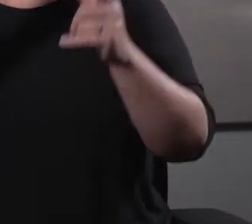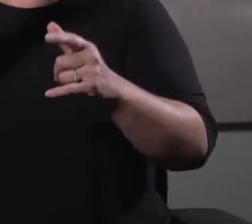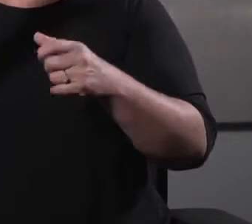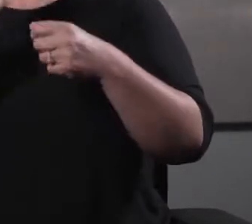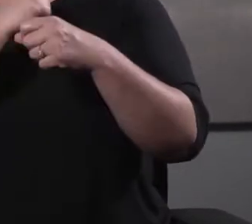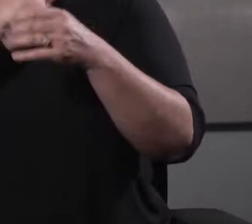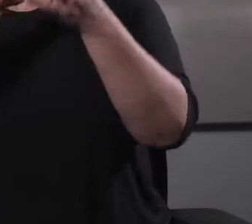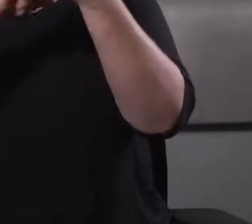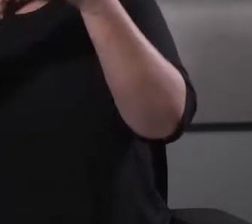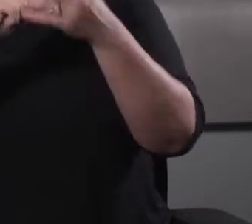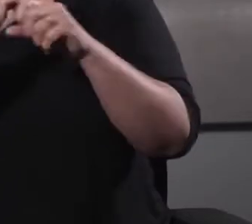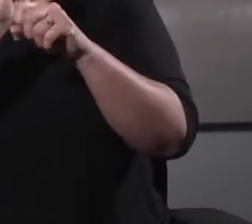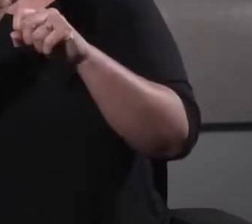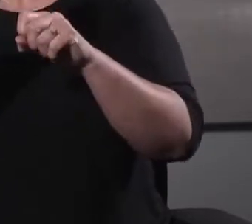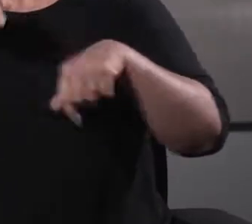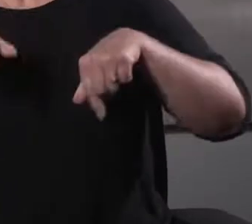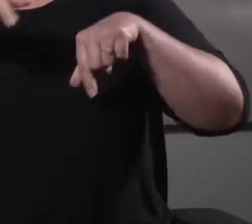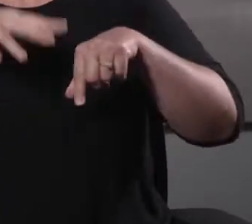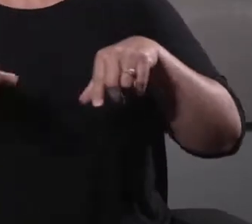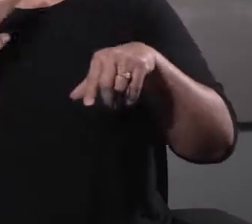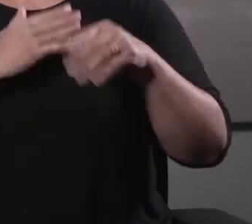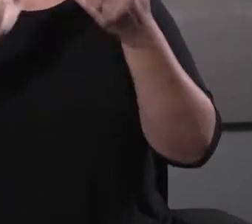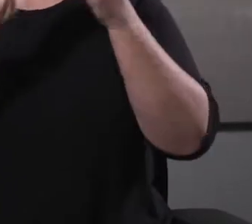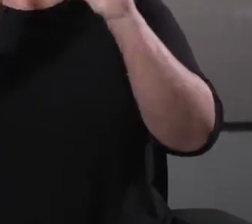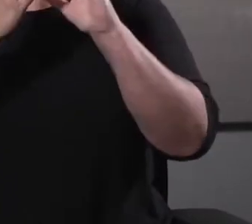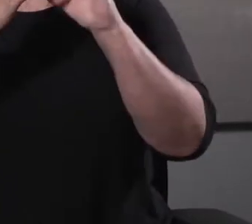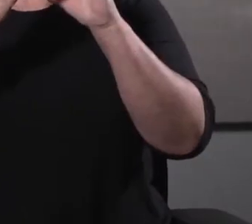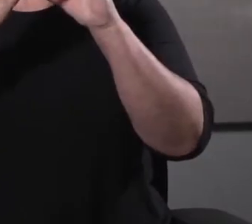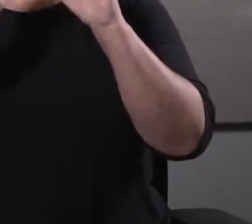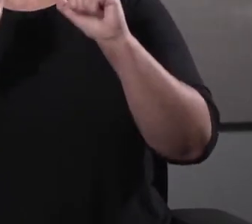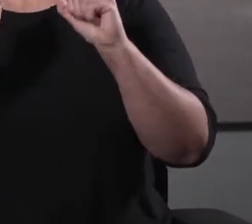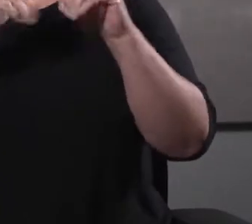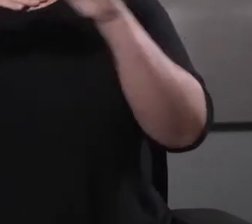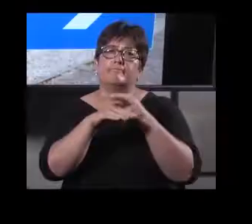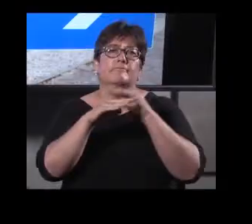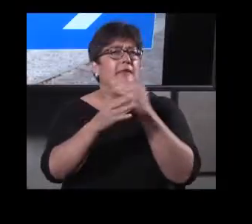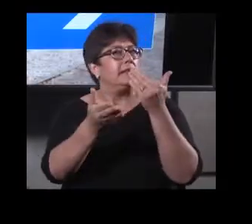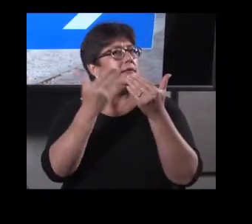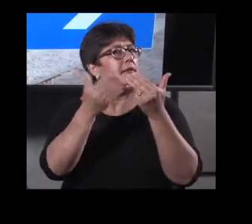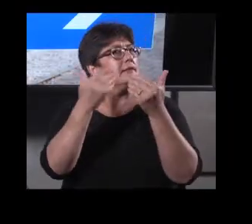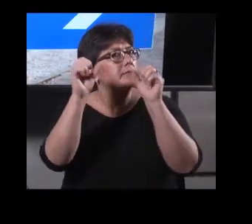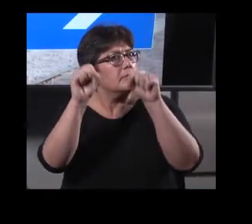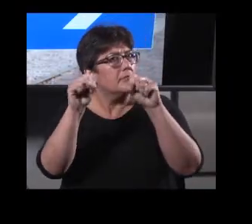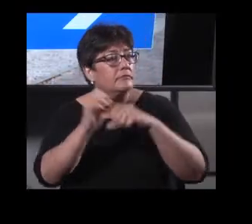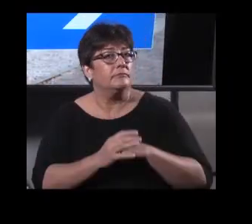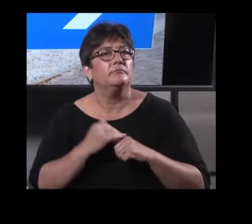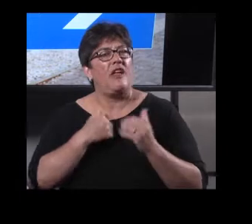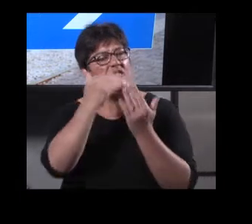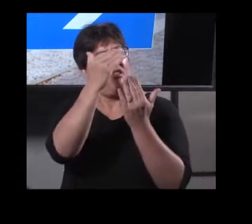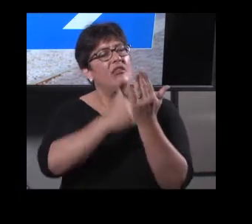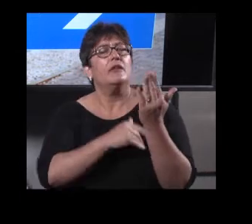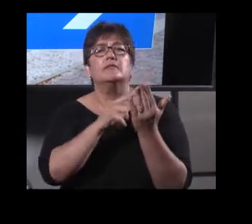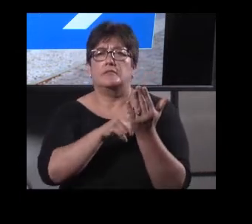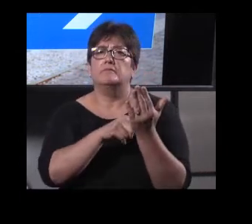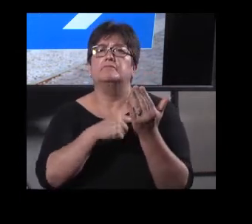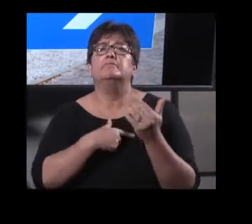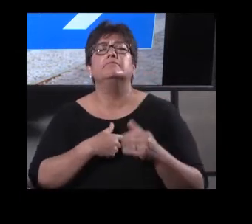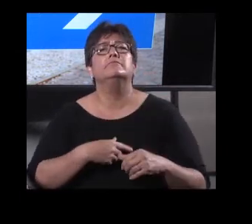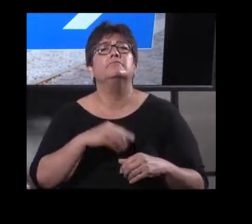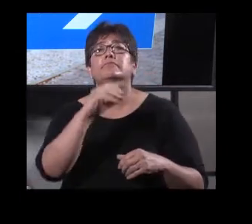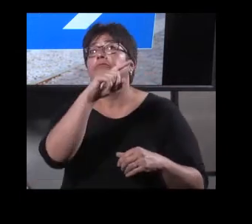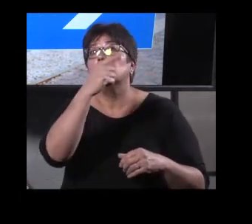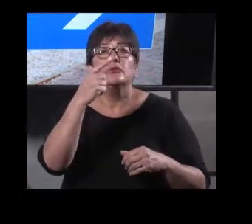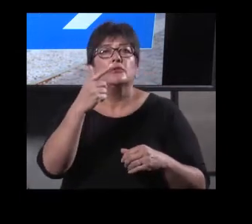our community is as accessible as possible. And I'll just read off the list. First, sometimes we have doors that are too heavy to